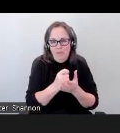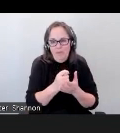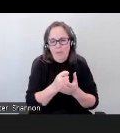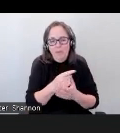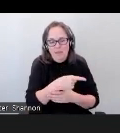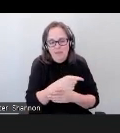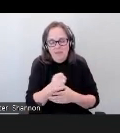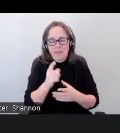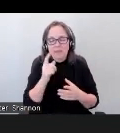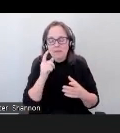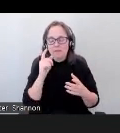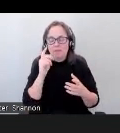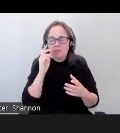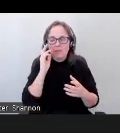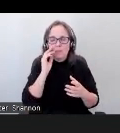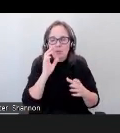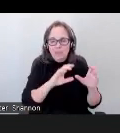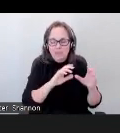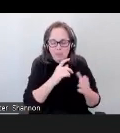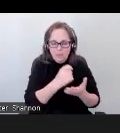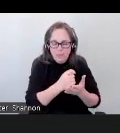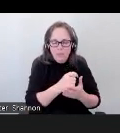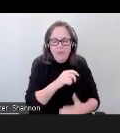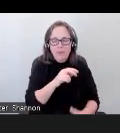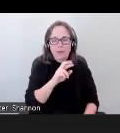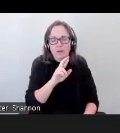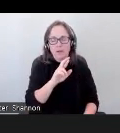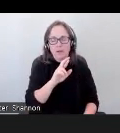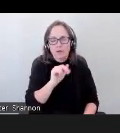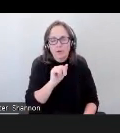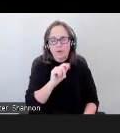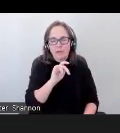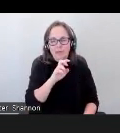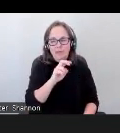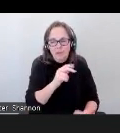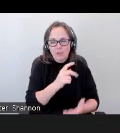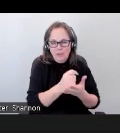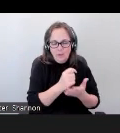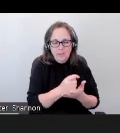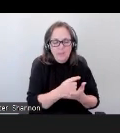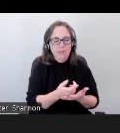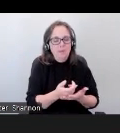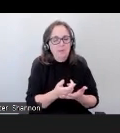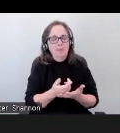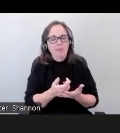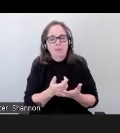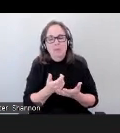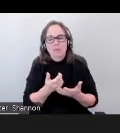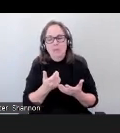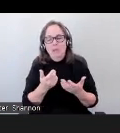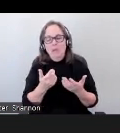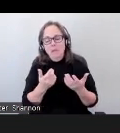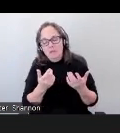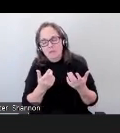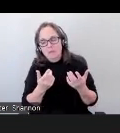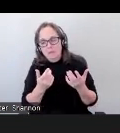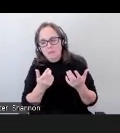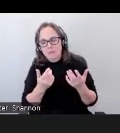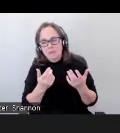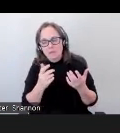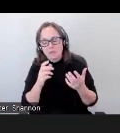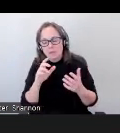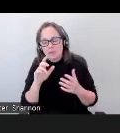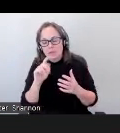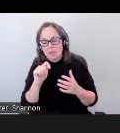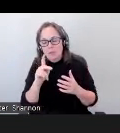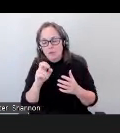get chemotherapy and radiotherapy and do not have any clinical evidence of tumor on